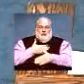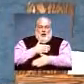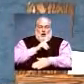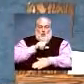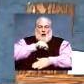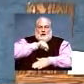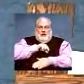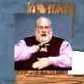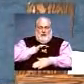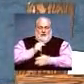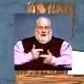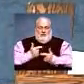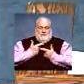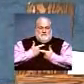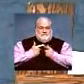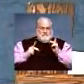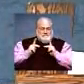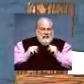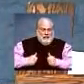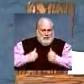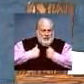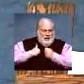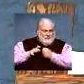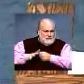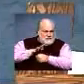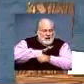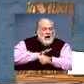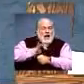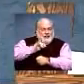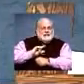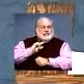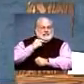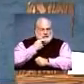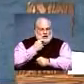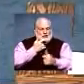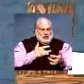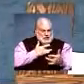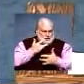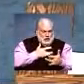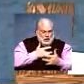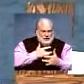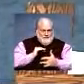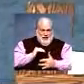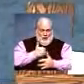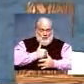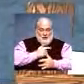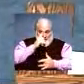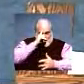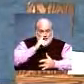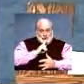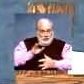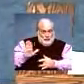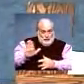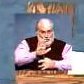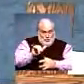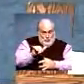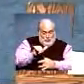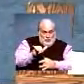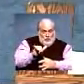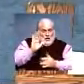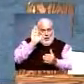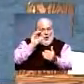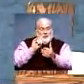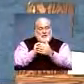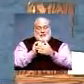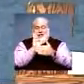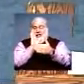of life to our residents is a concern of ours and of yours too, I am sure. We hope that at the end